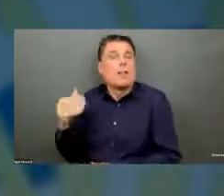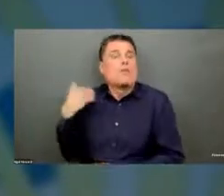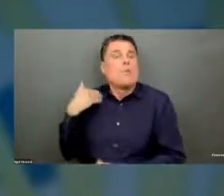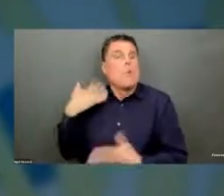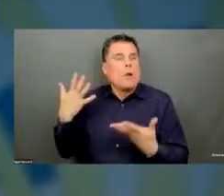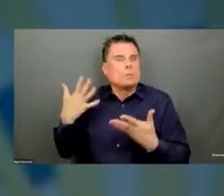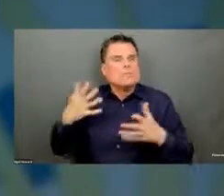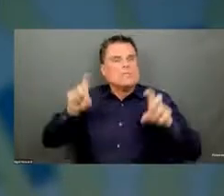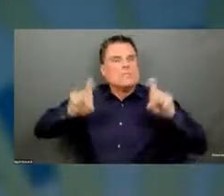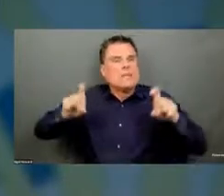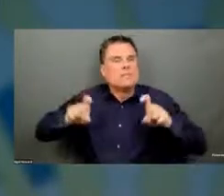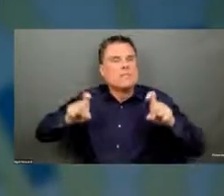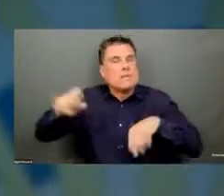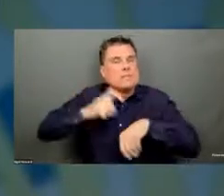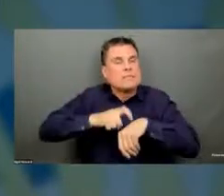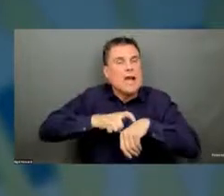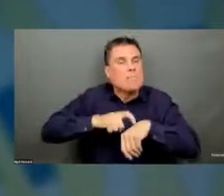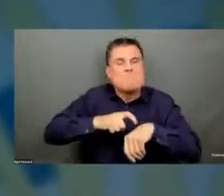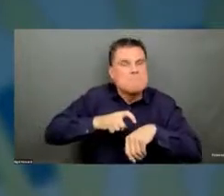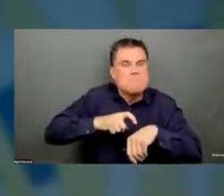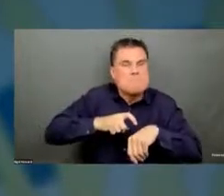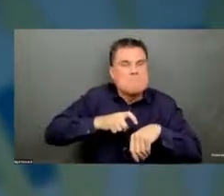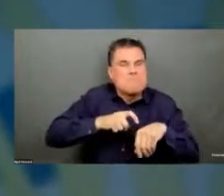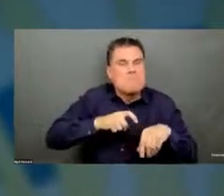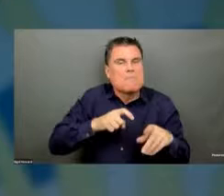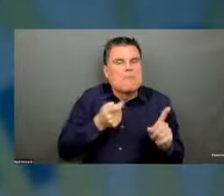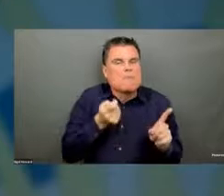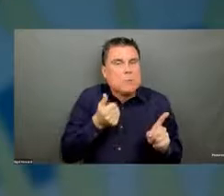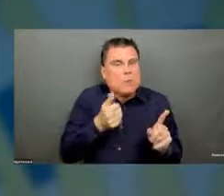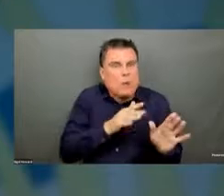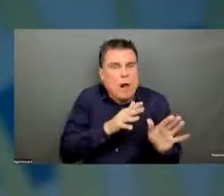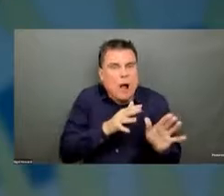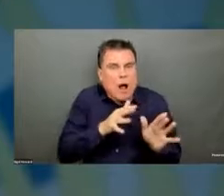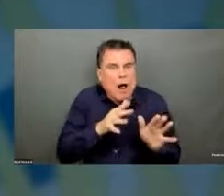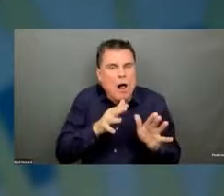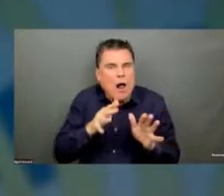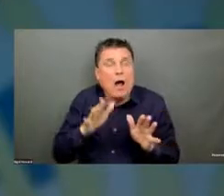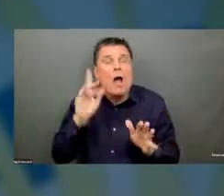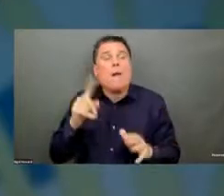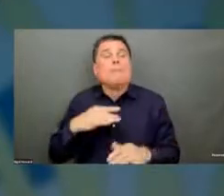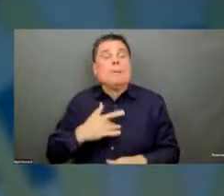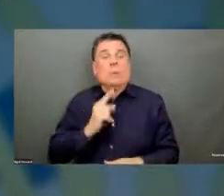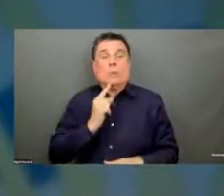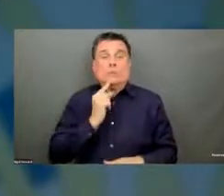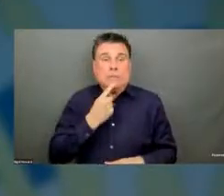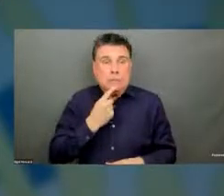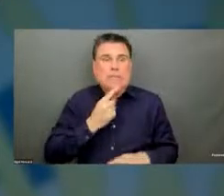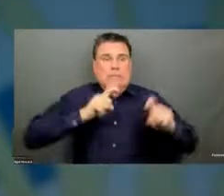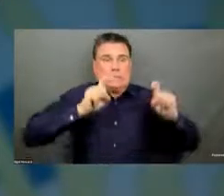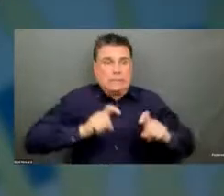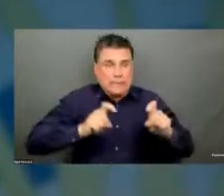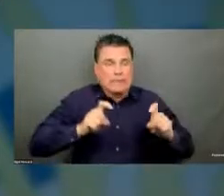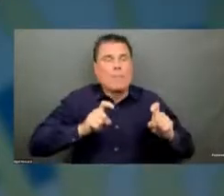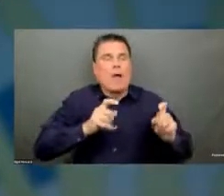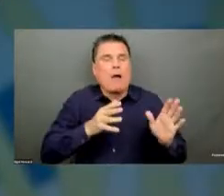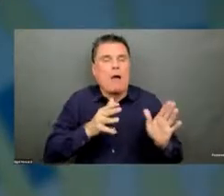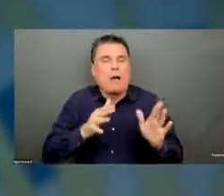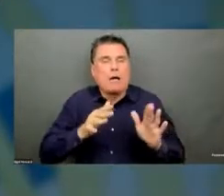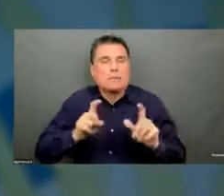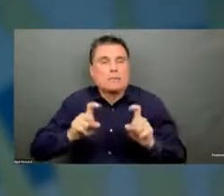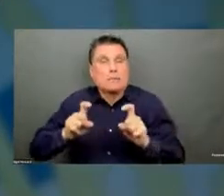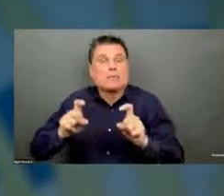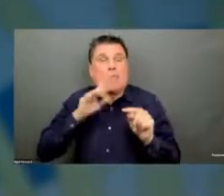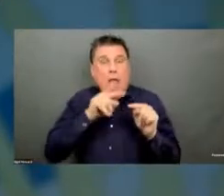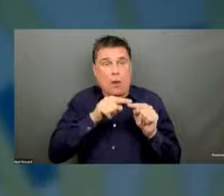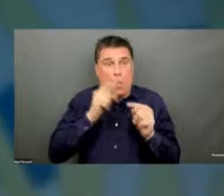the higher proportion of people, the more serious cases, were the ones that we detected early. We did have a bit of a reprieve during the spring and summer,